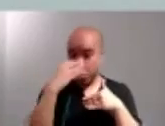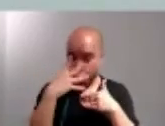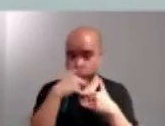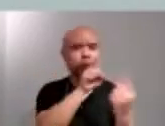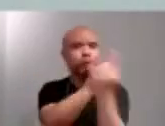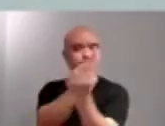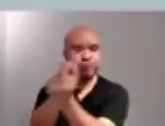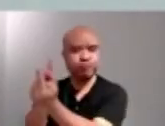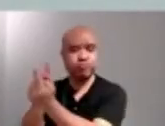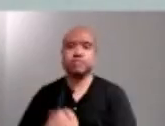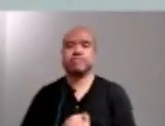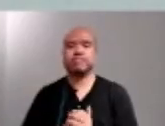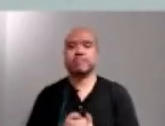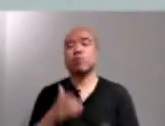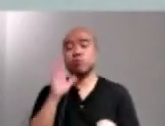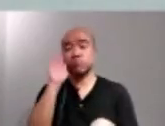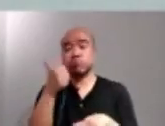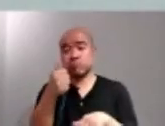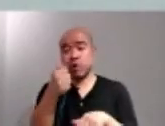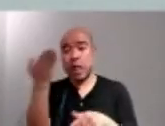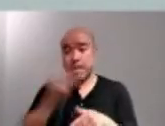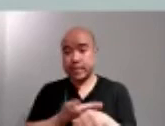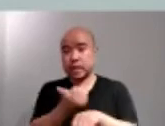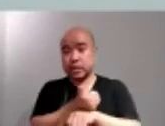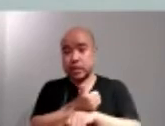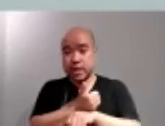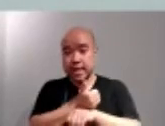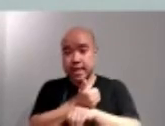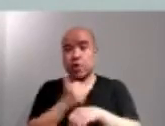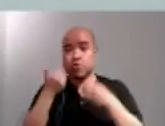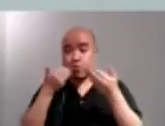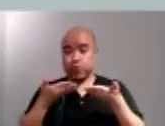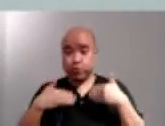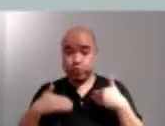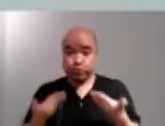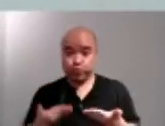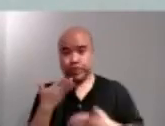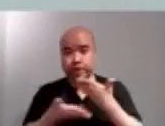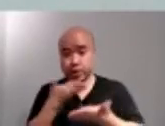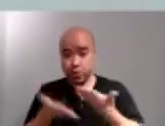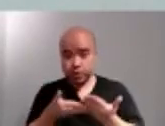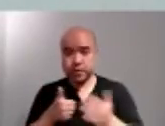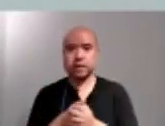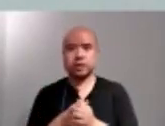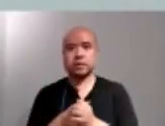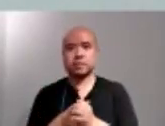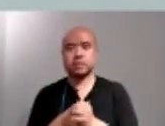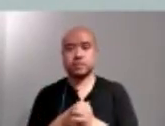thank you again for giving me the chance to hear. And then I hope that I'm gonna try